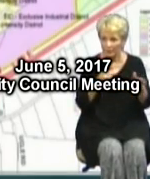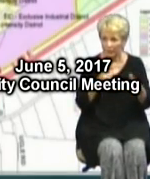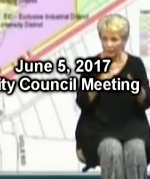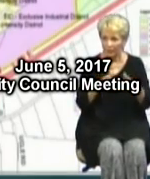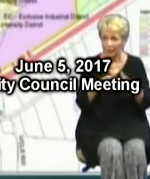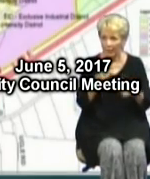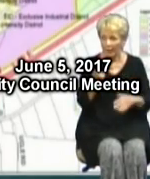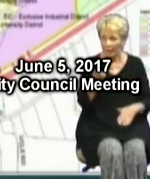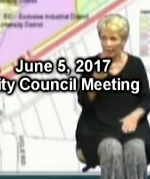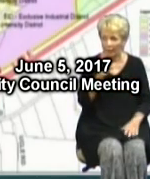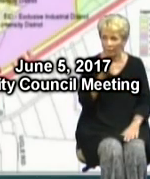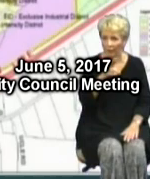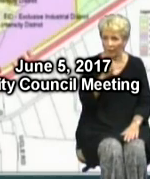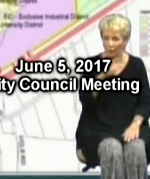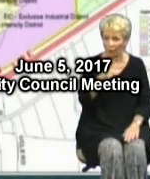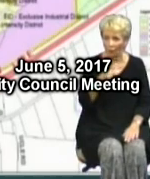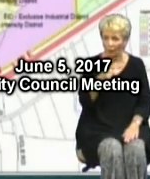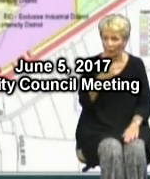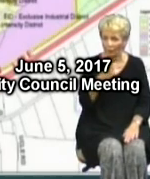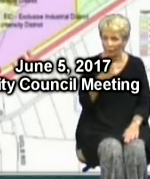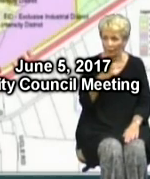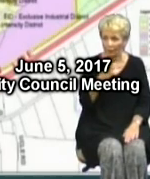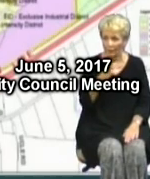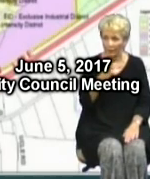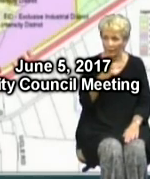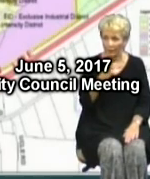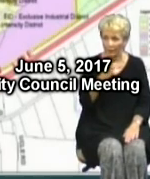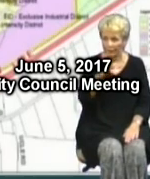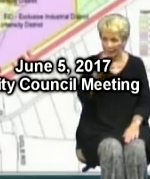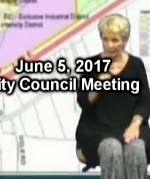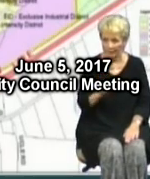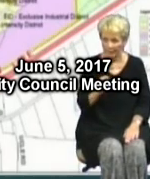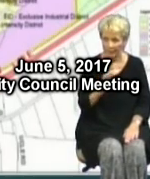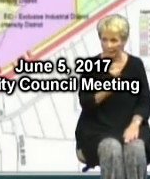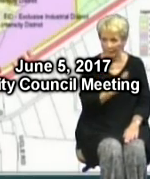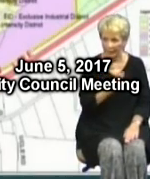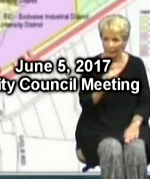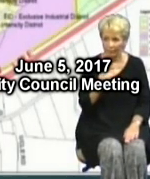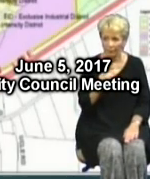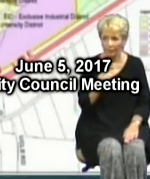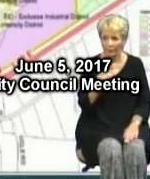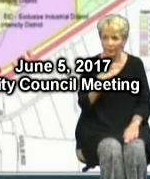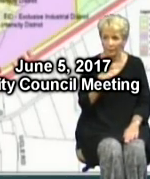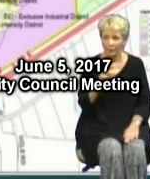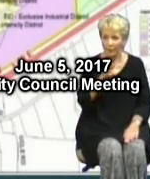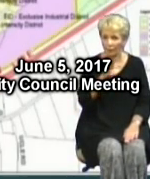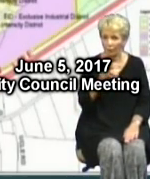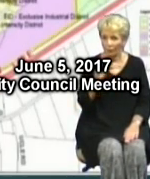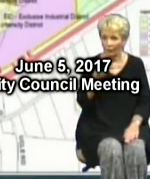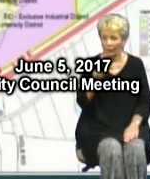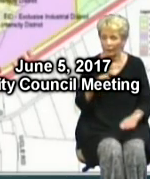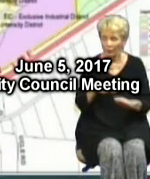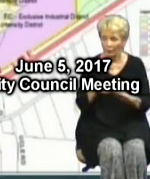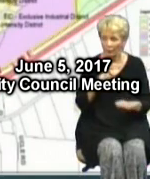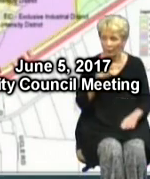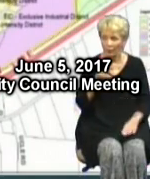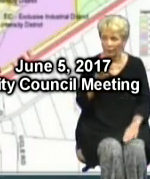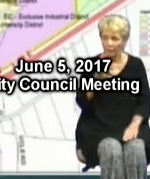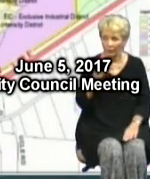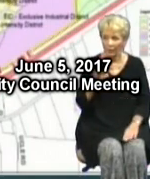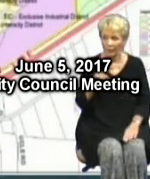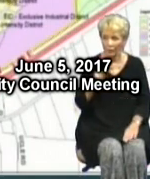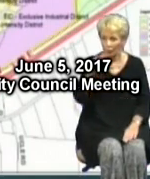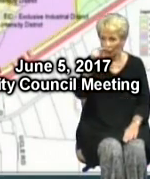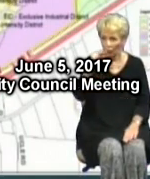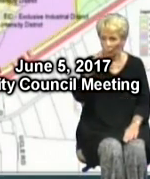The 11-acre tract is on the south side of Cosby Road, and the 45-acre and the 0.79 acre are on the